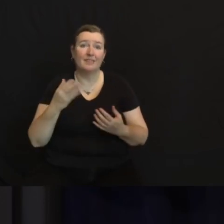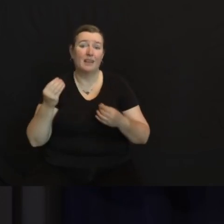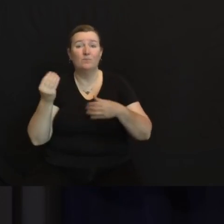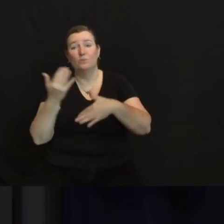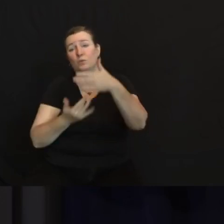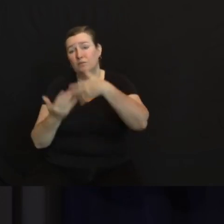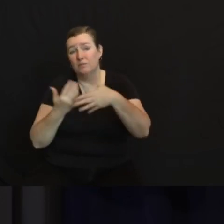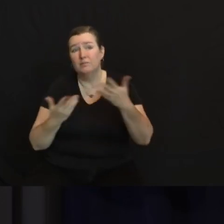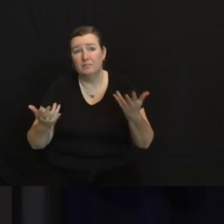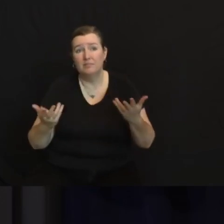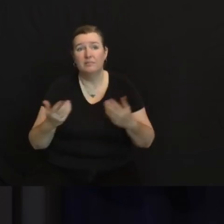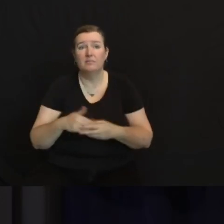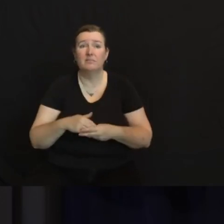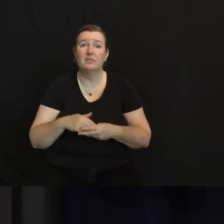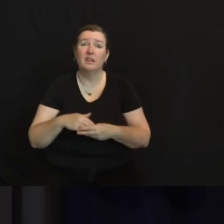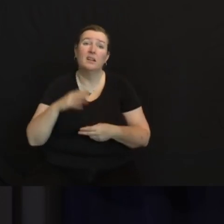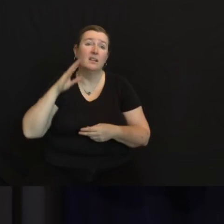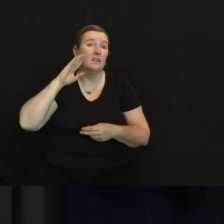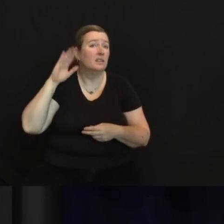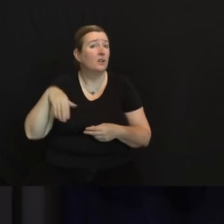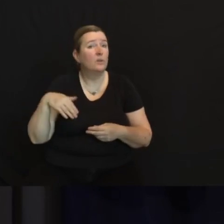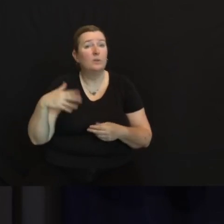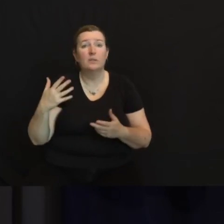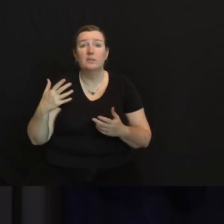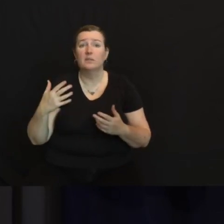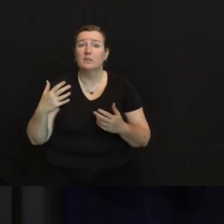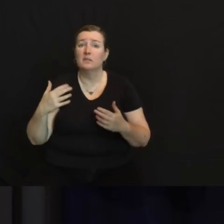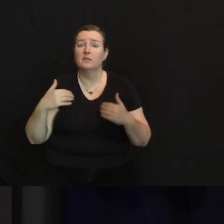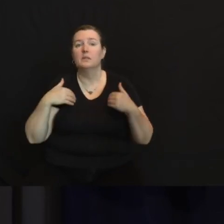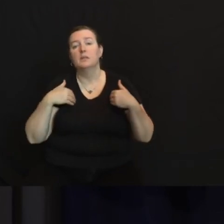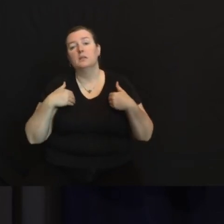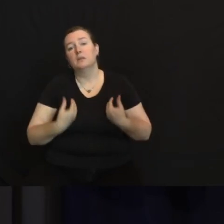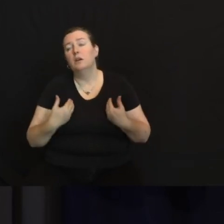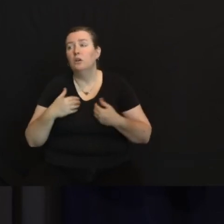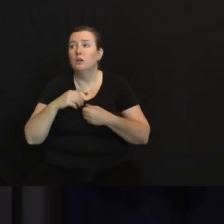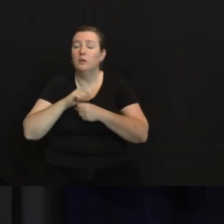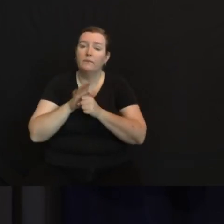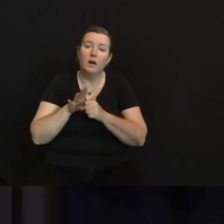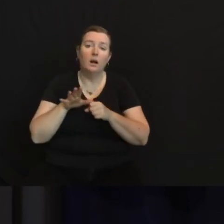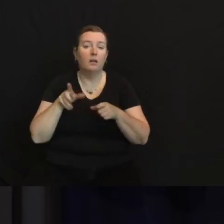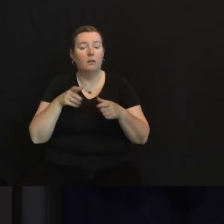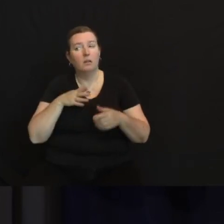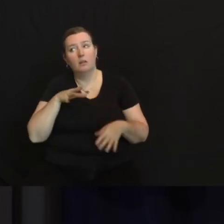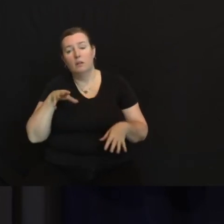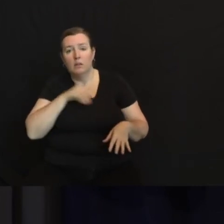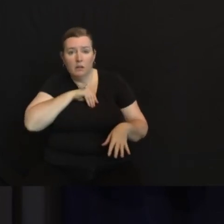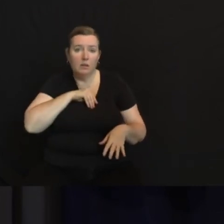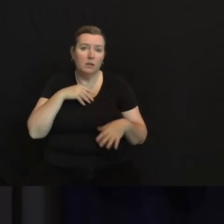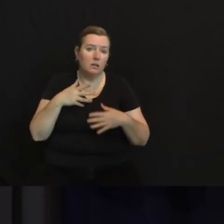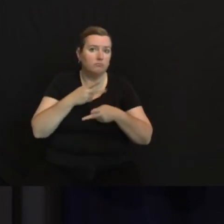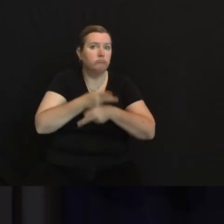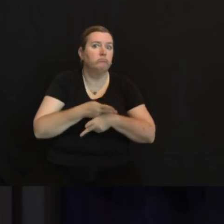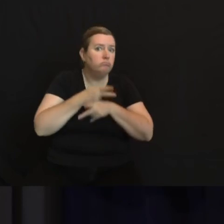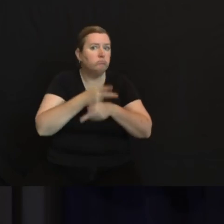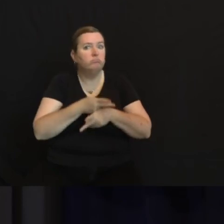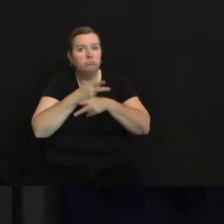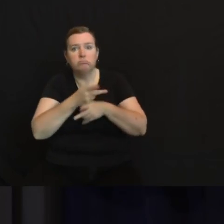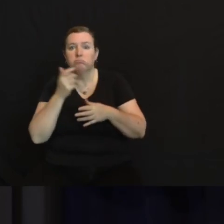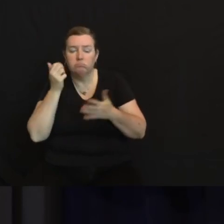I know we are all tired of COVID-19 and all the precautions necessary to prevent the spread of disease